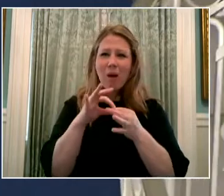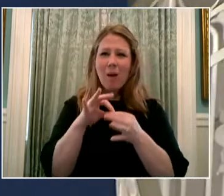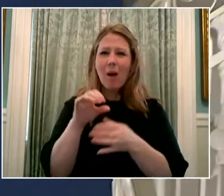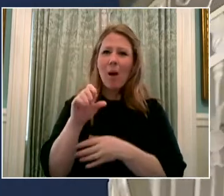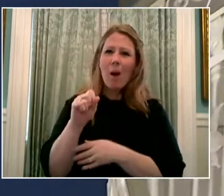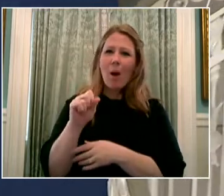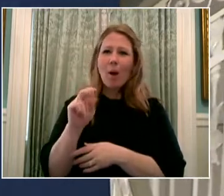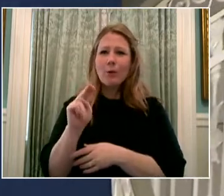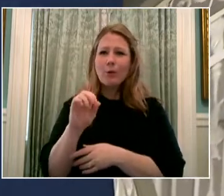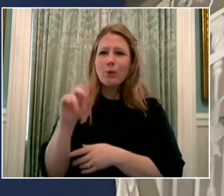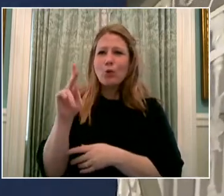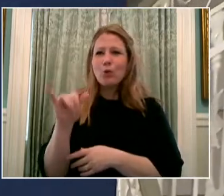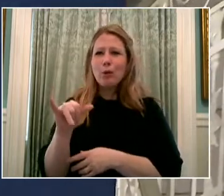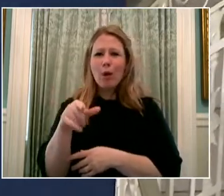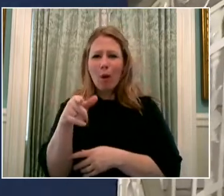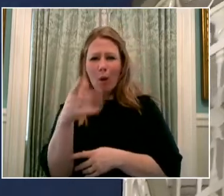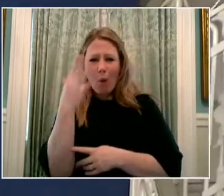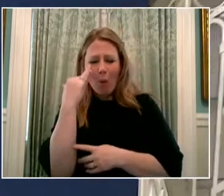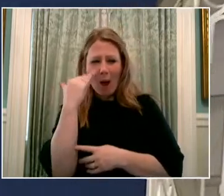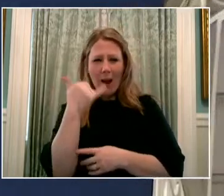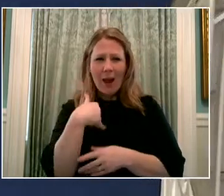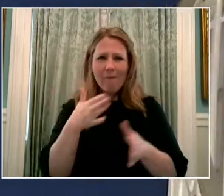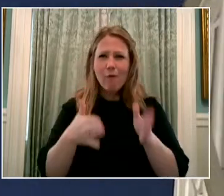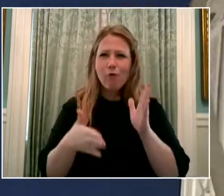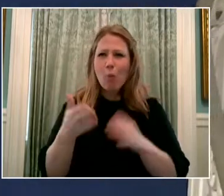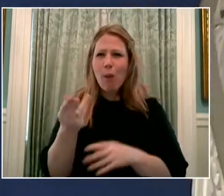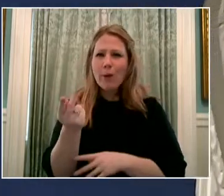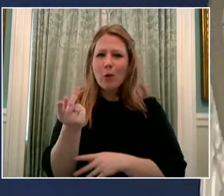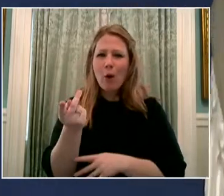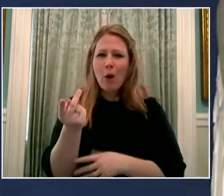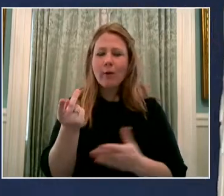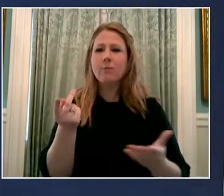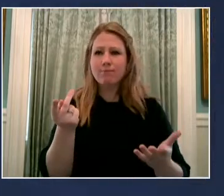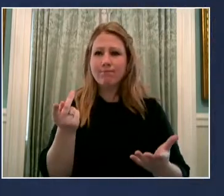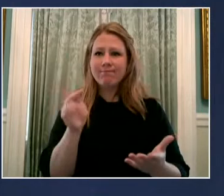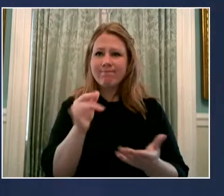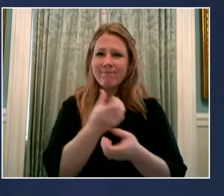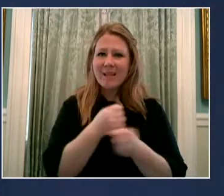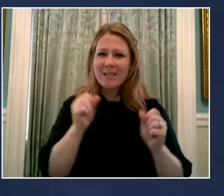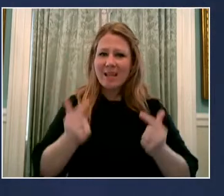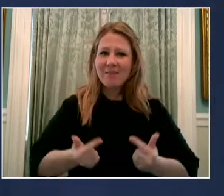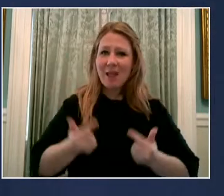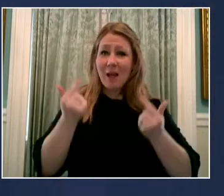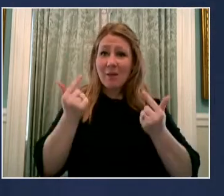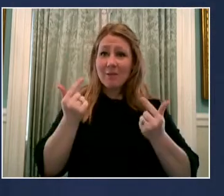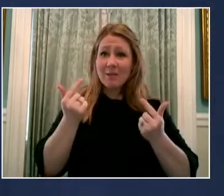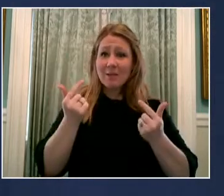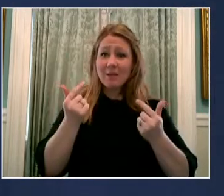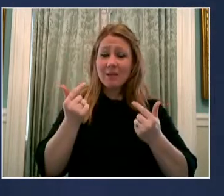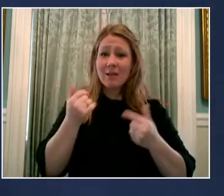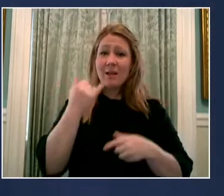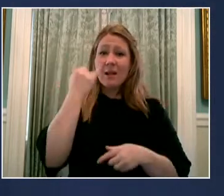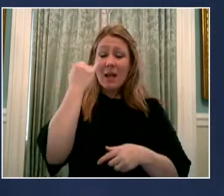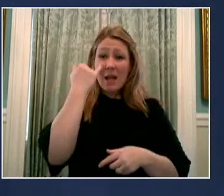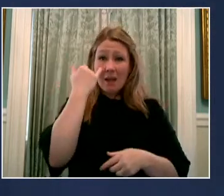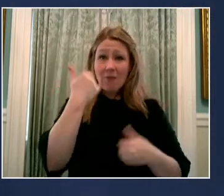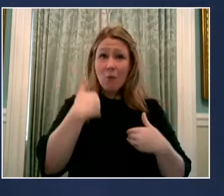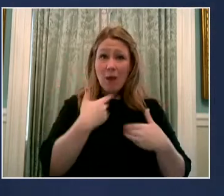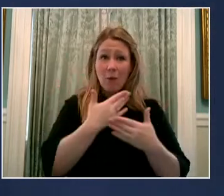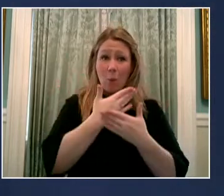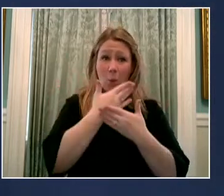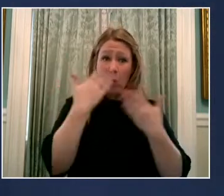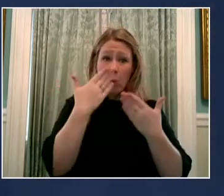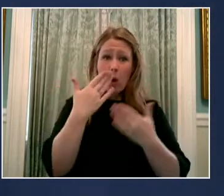got a robotic dog? Because it saved lives. If we didn't have that robotic dog, we would have placed those firefighters